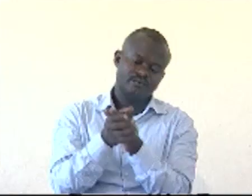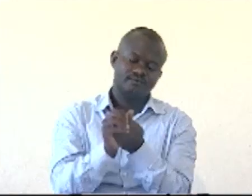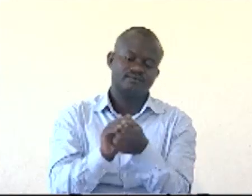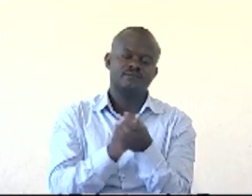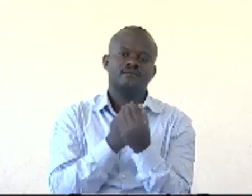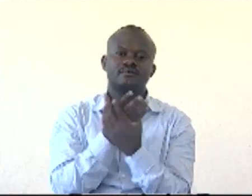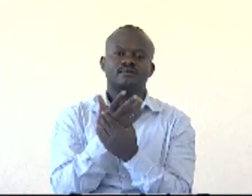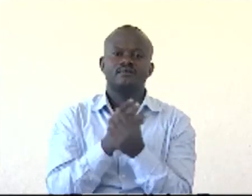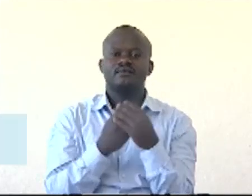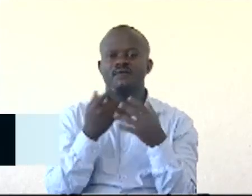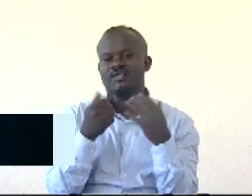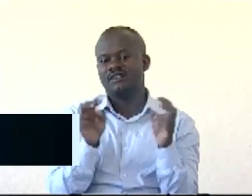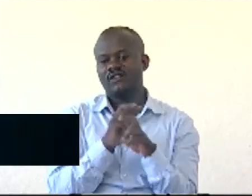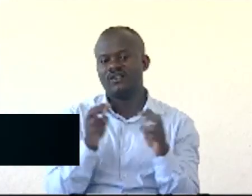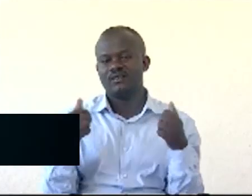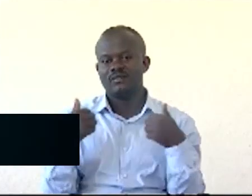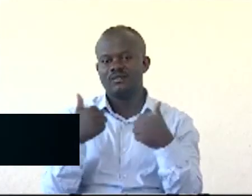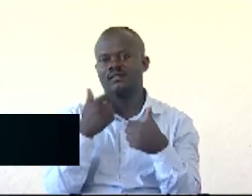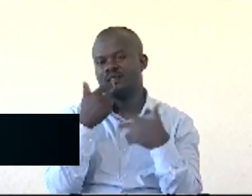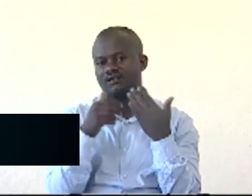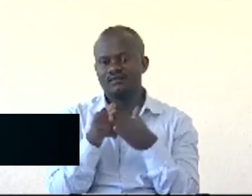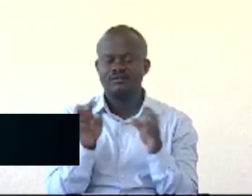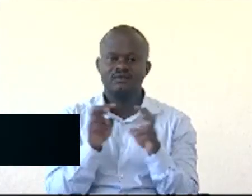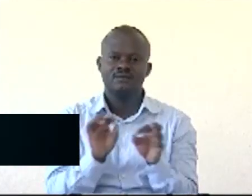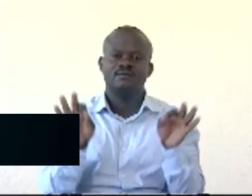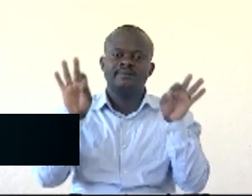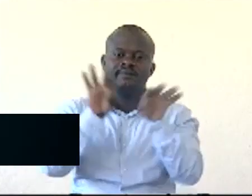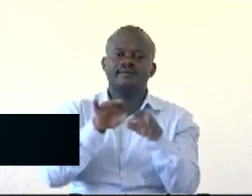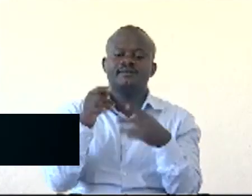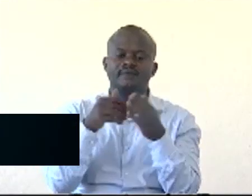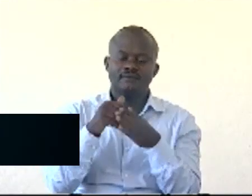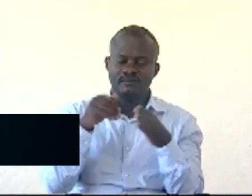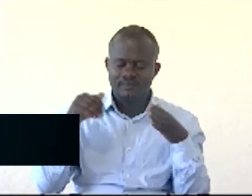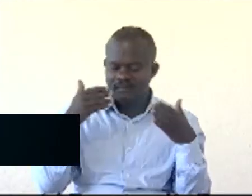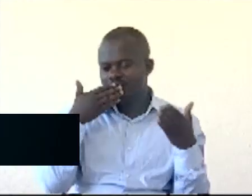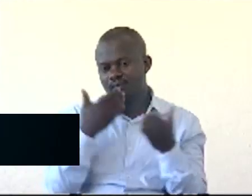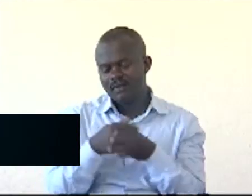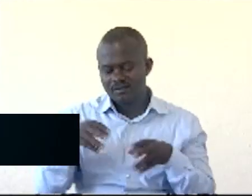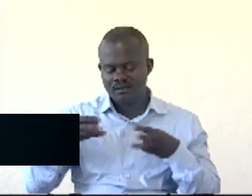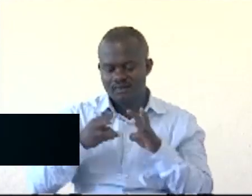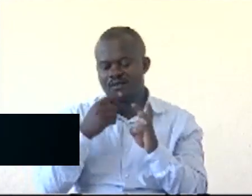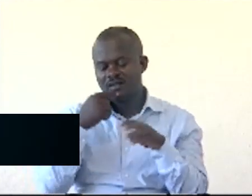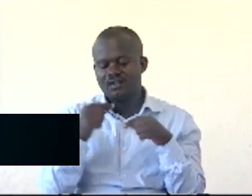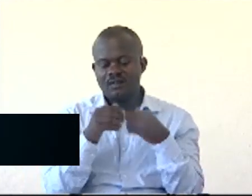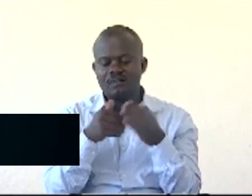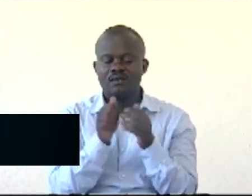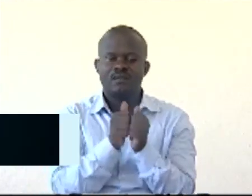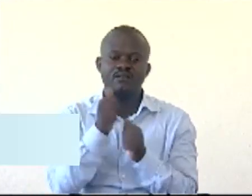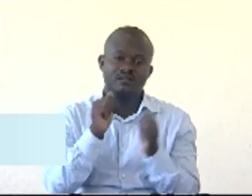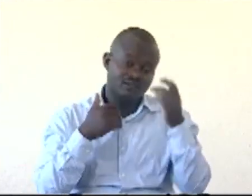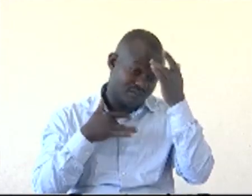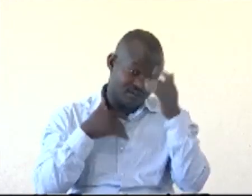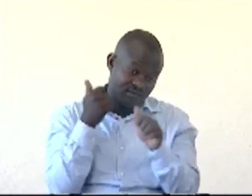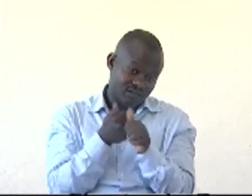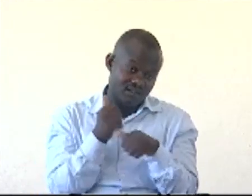hands. This is very good. That is very important. That is the best way to deal with this disease, which